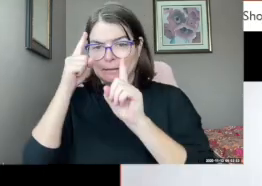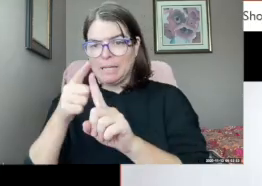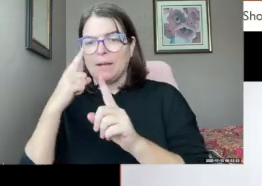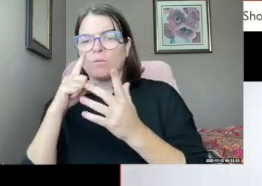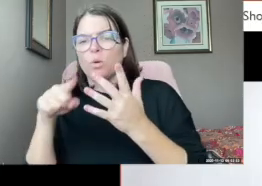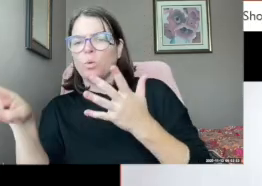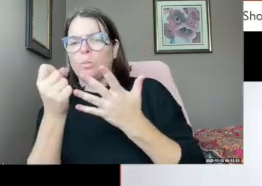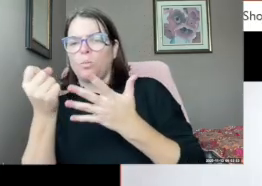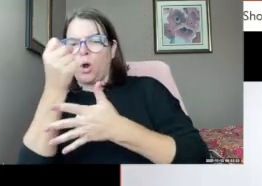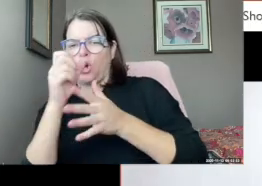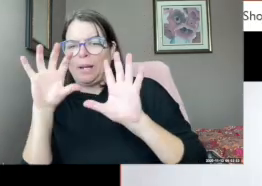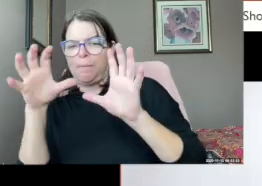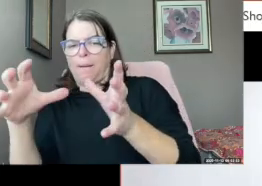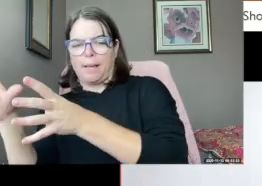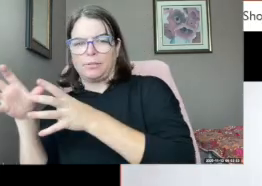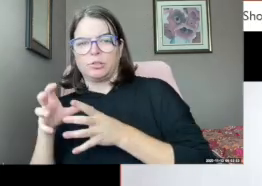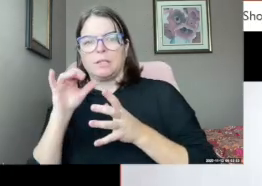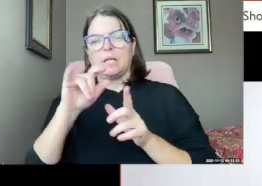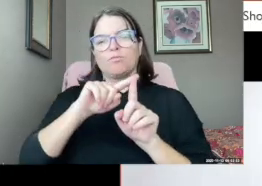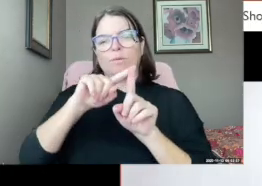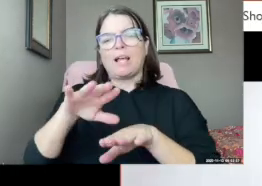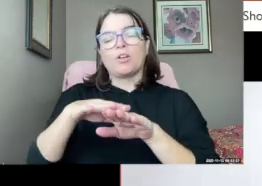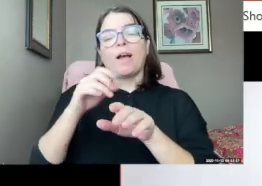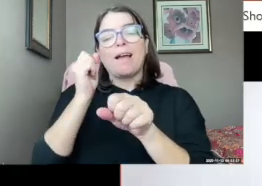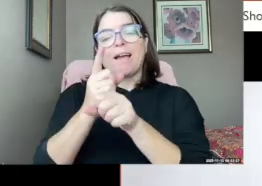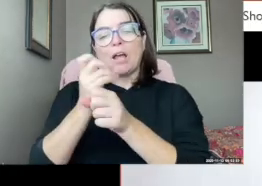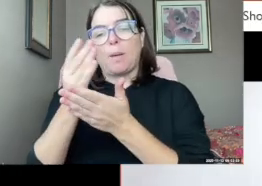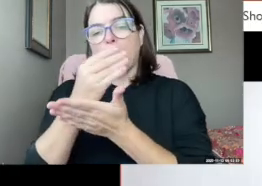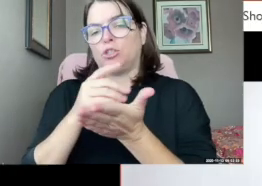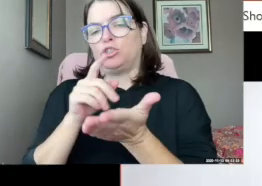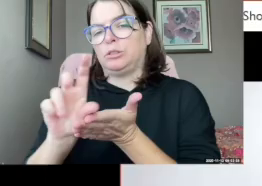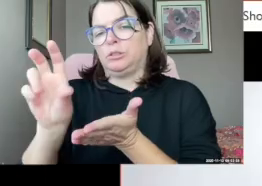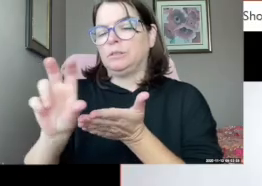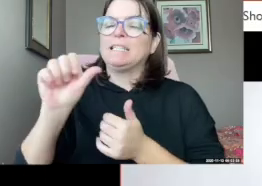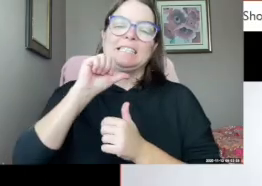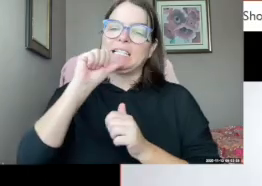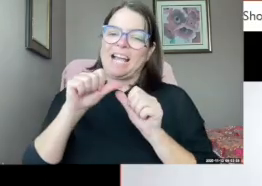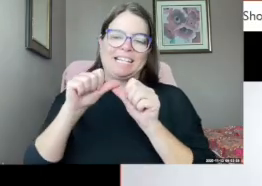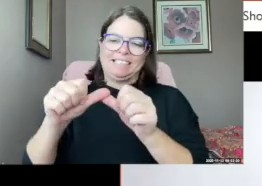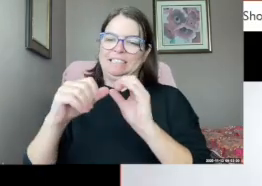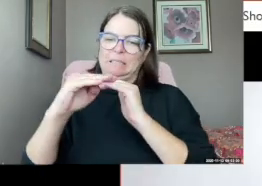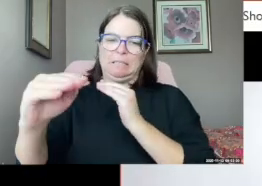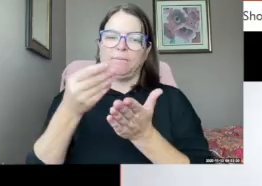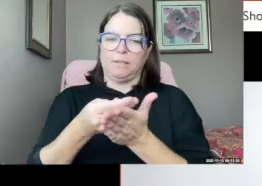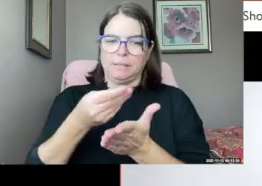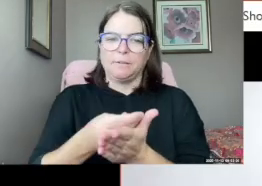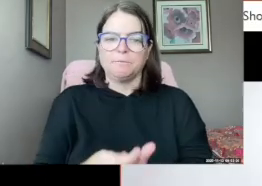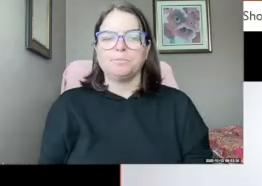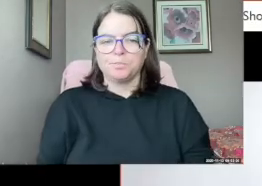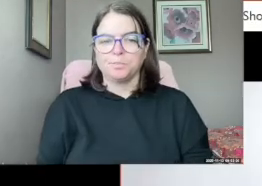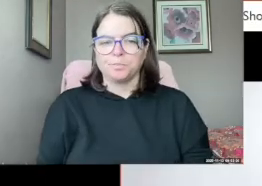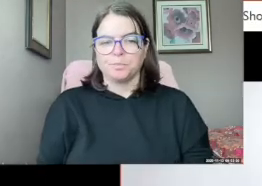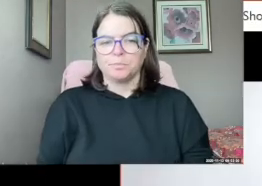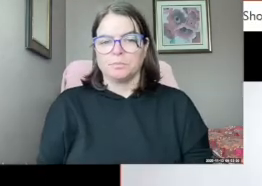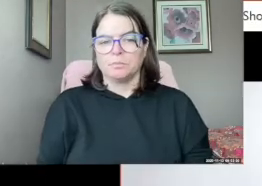priority populations. It relies on annual budget appropriations rather than consistent, predictable funding.